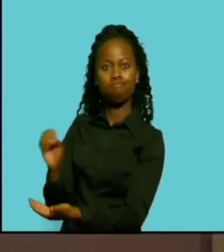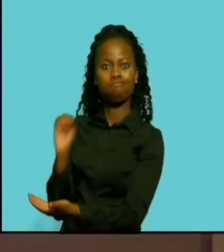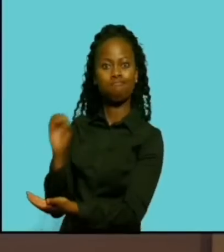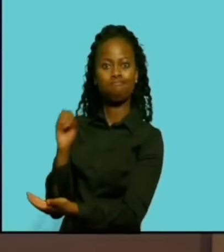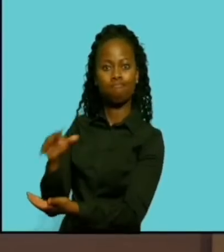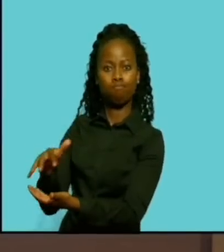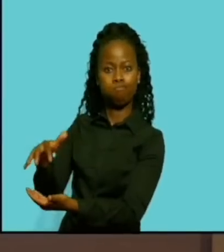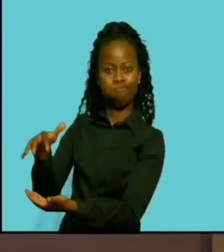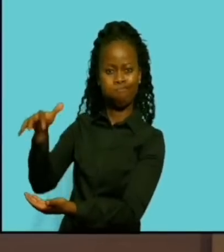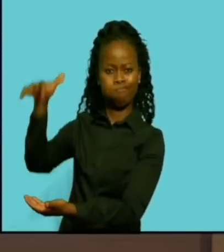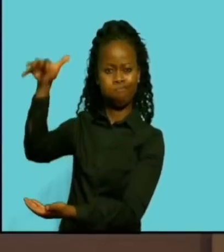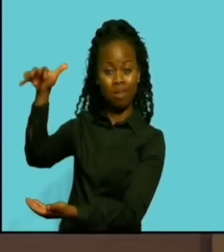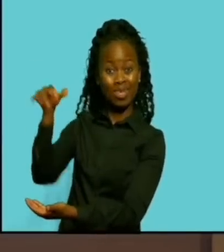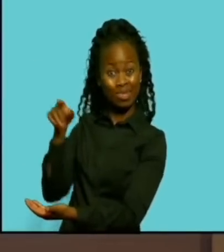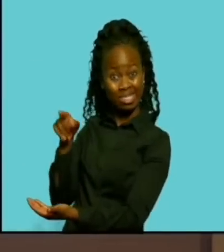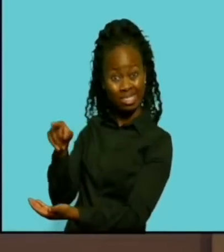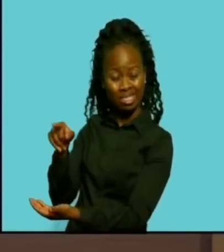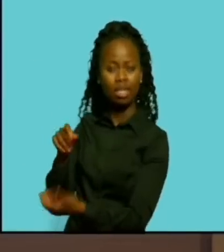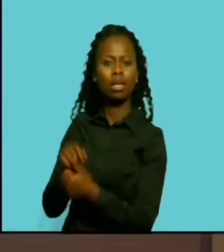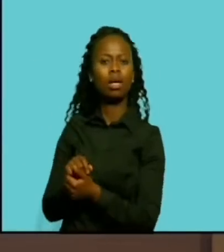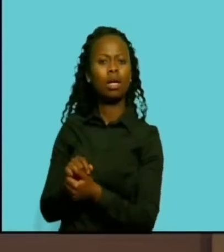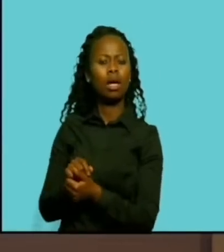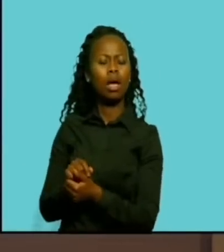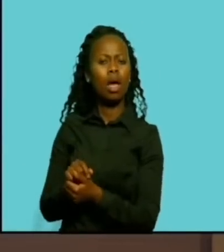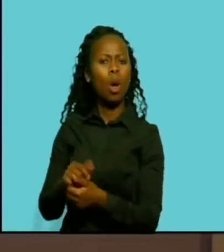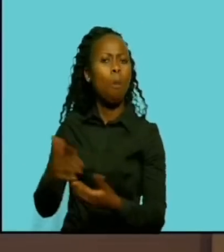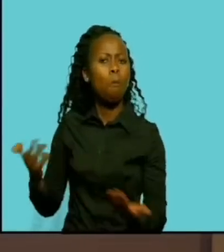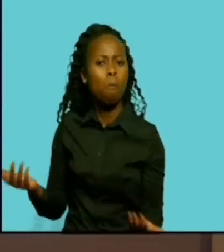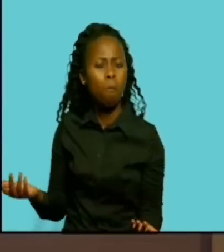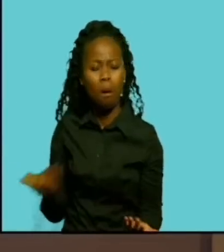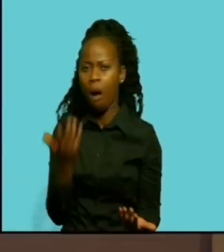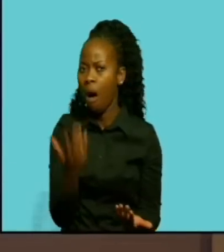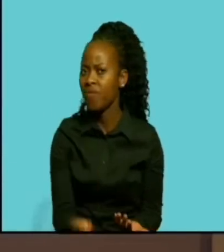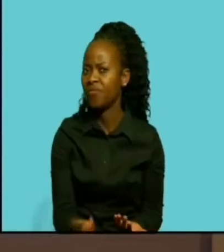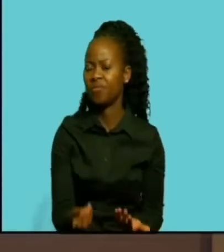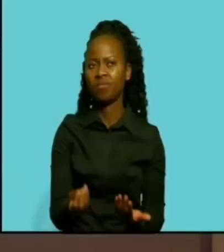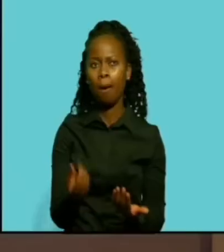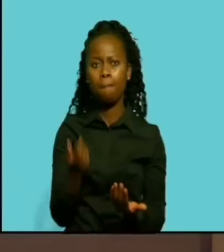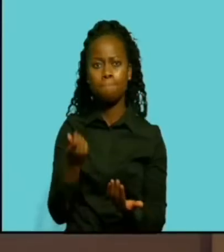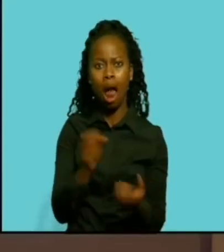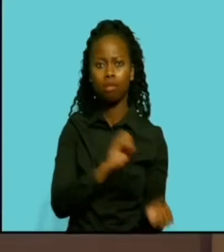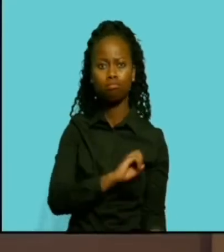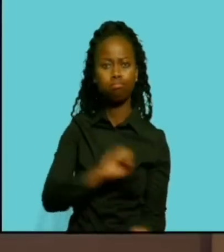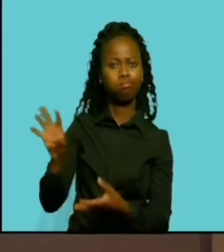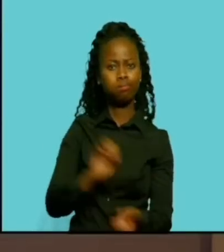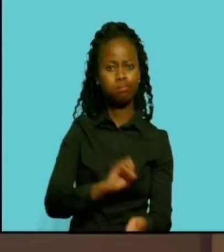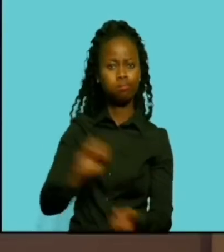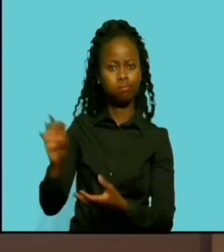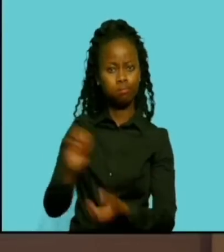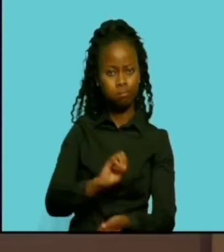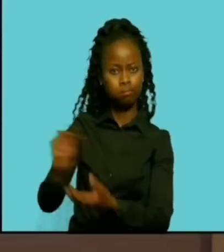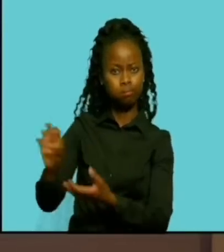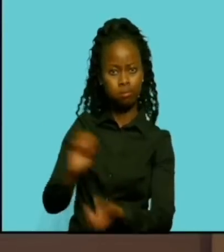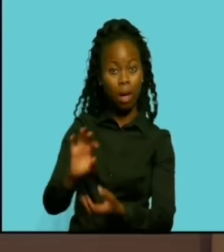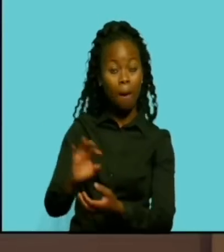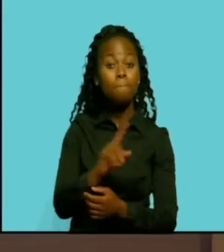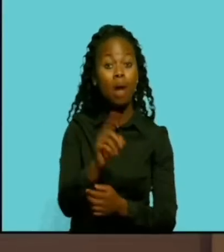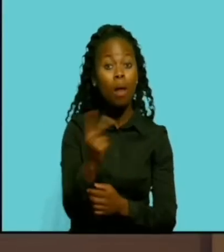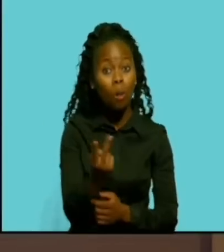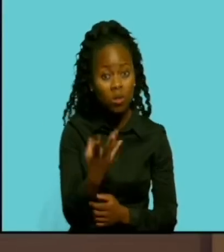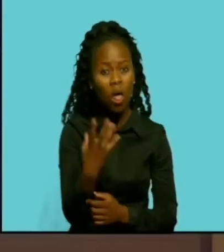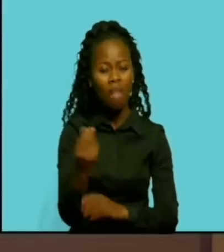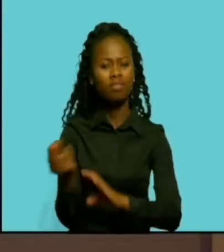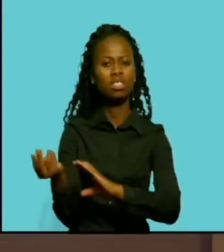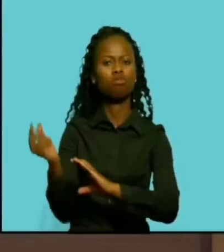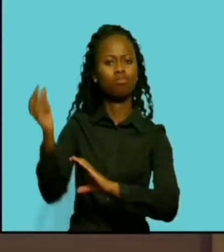be run on the basis of some corridor. We just have a floor for interest rates. That is what